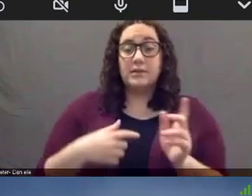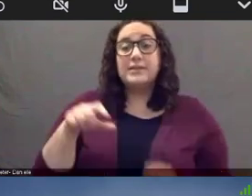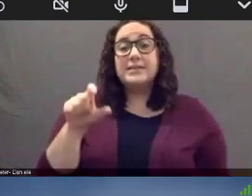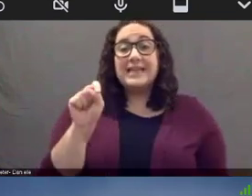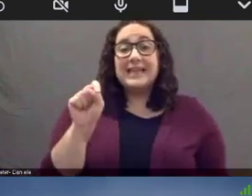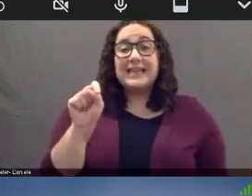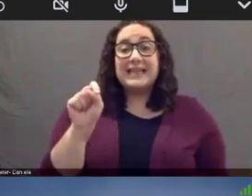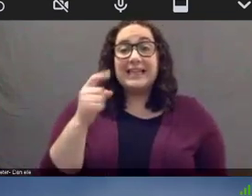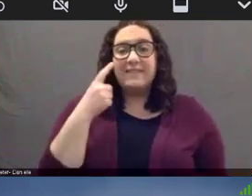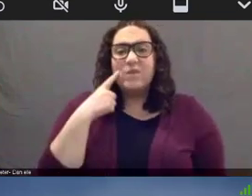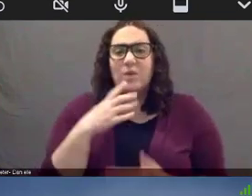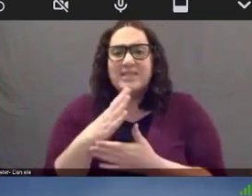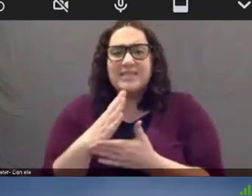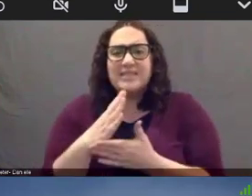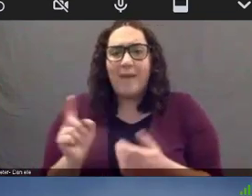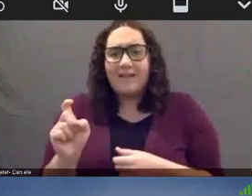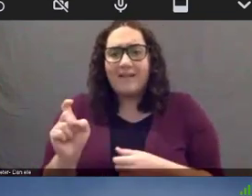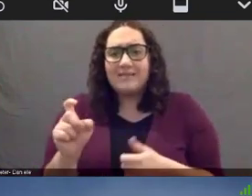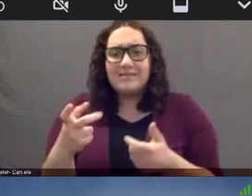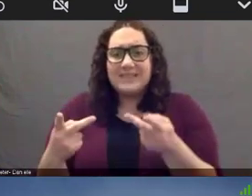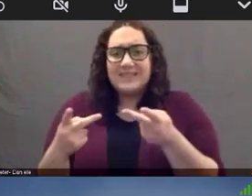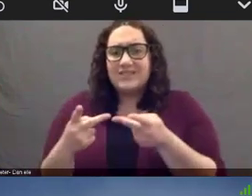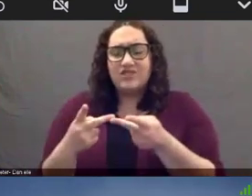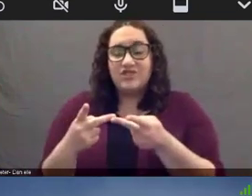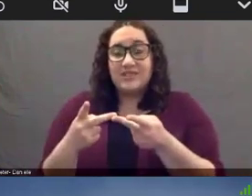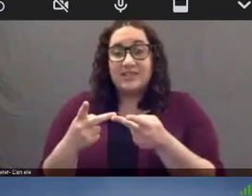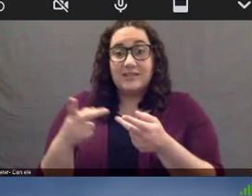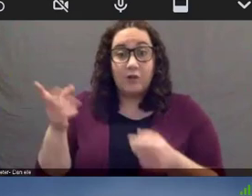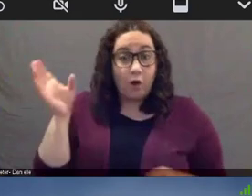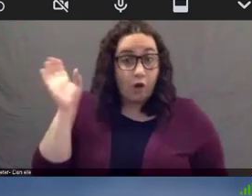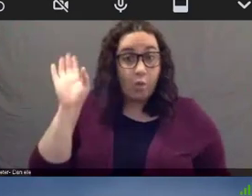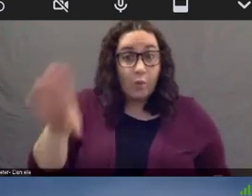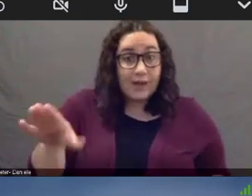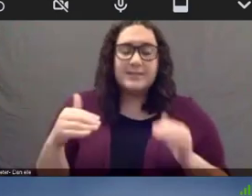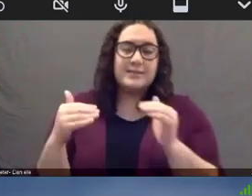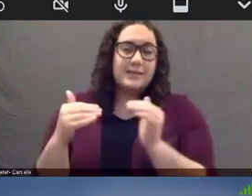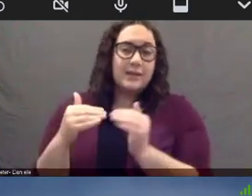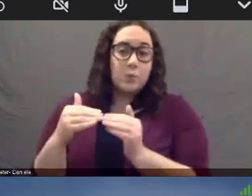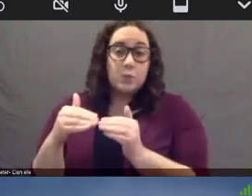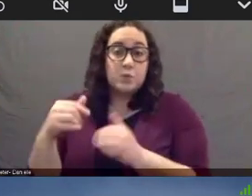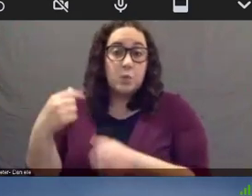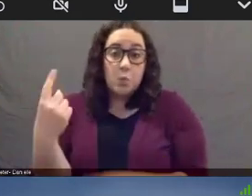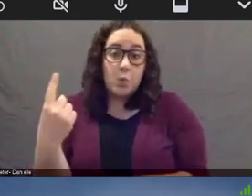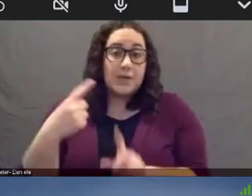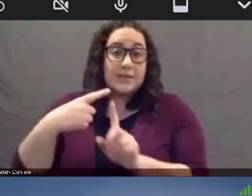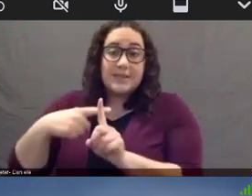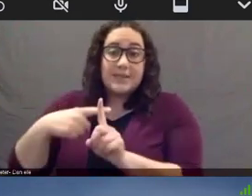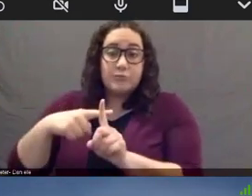constant. We can have constant heat flux. So this might look like,